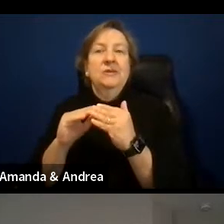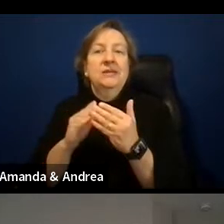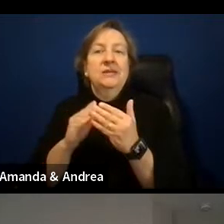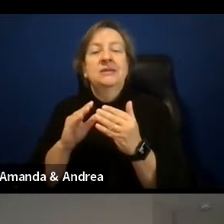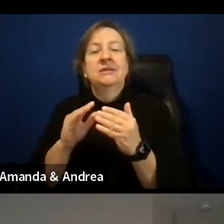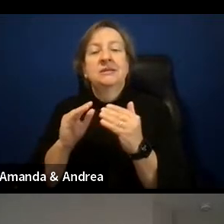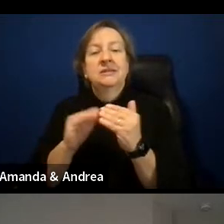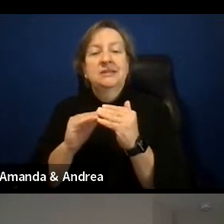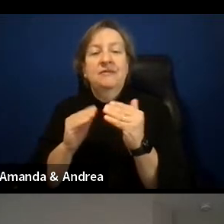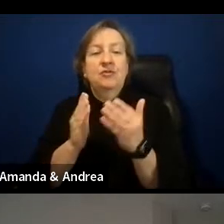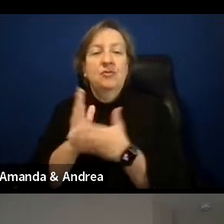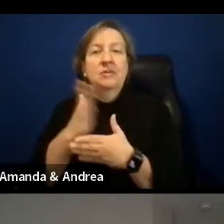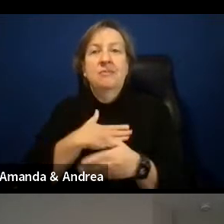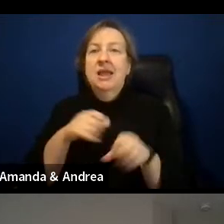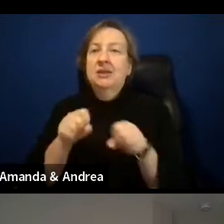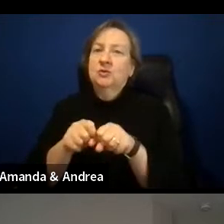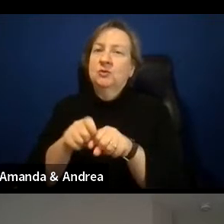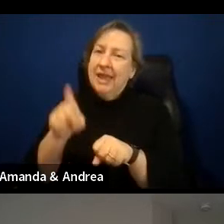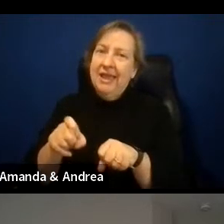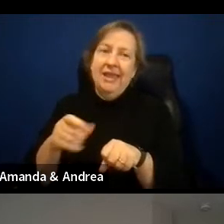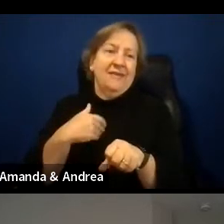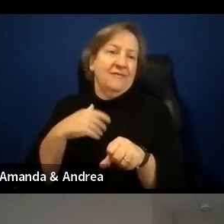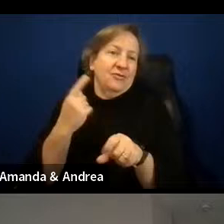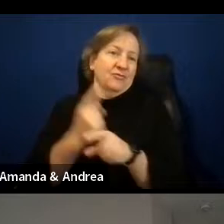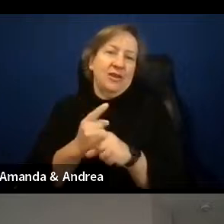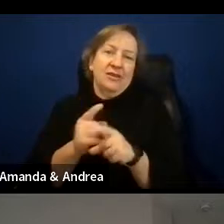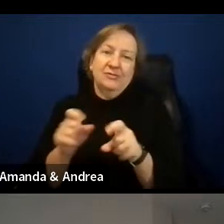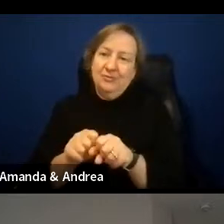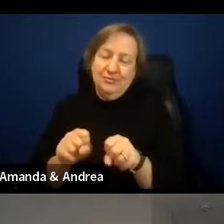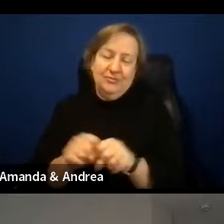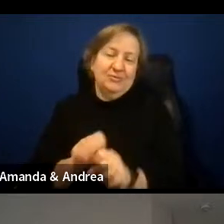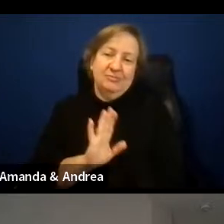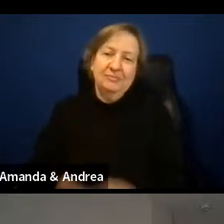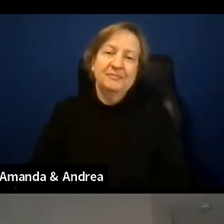shoes for me, I got to make sure I have the right shoes.